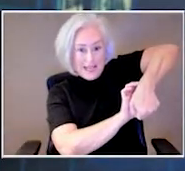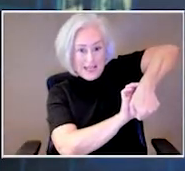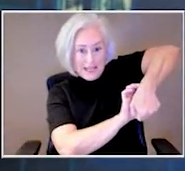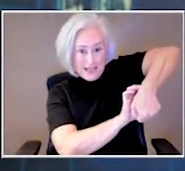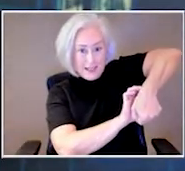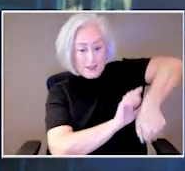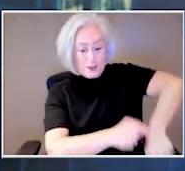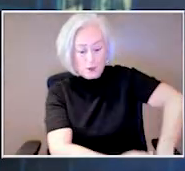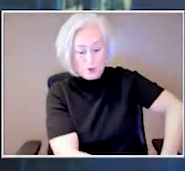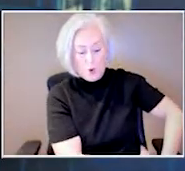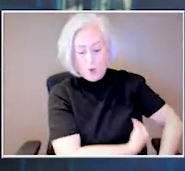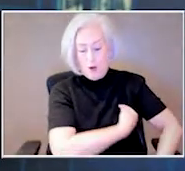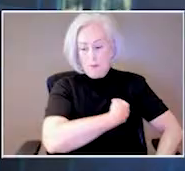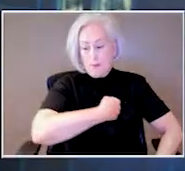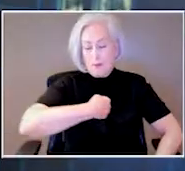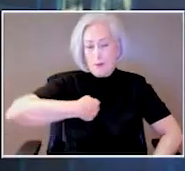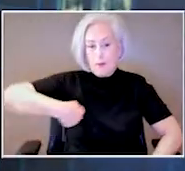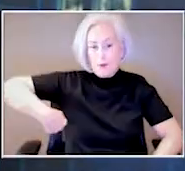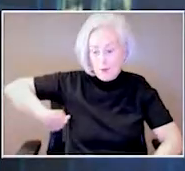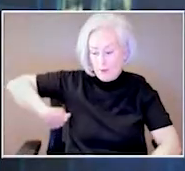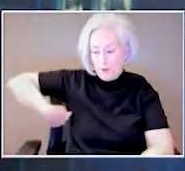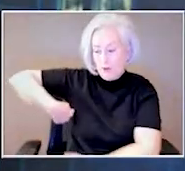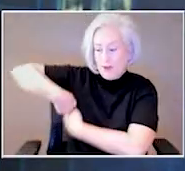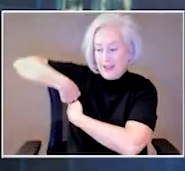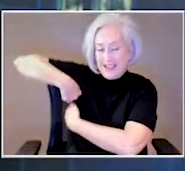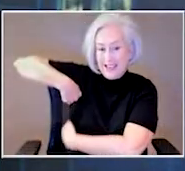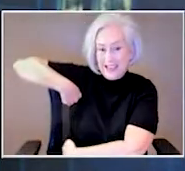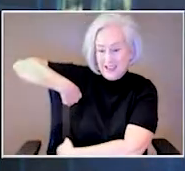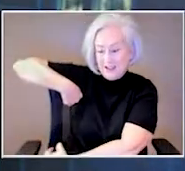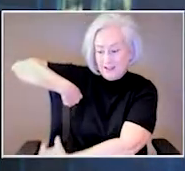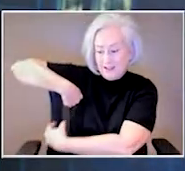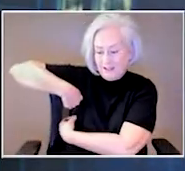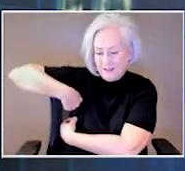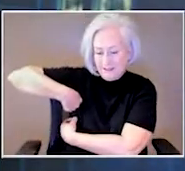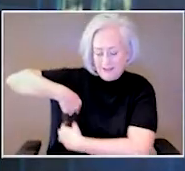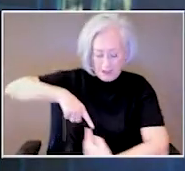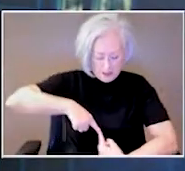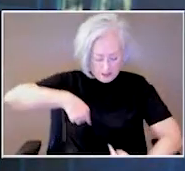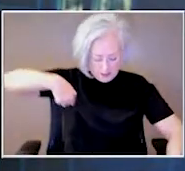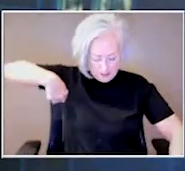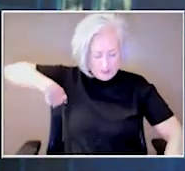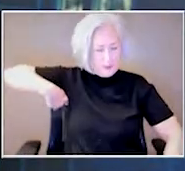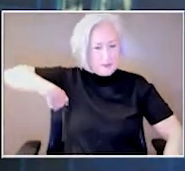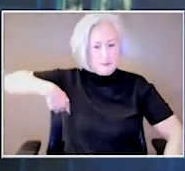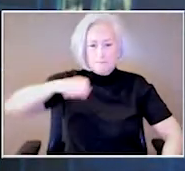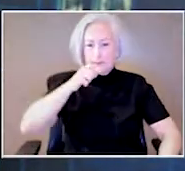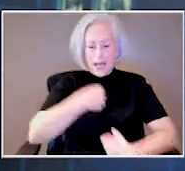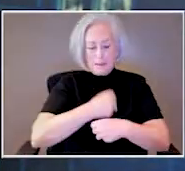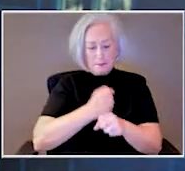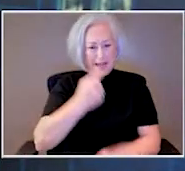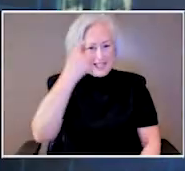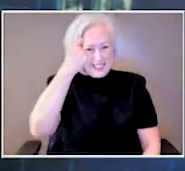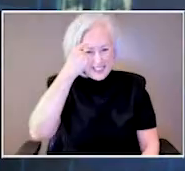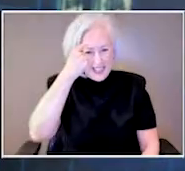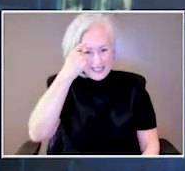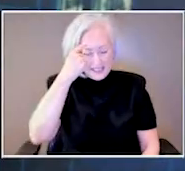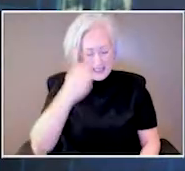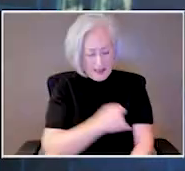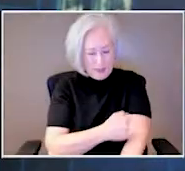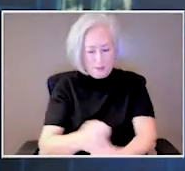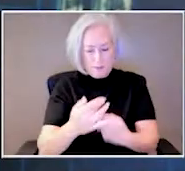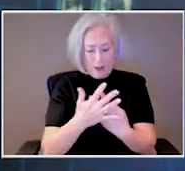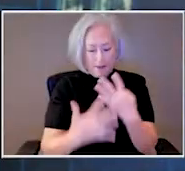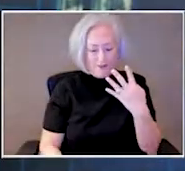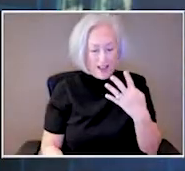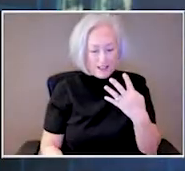armpit chest wall area, doesn't make sense from an anatomical standpoint. The vessels just don't do that without